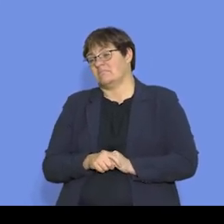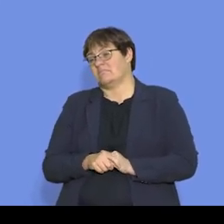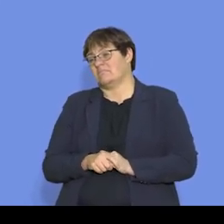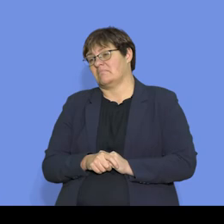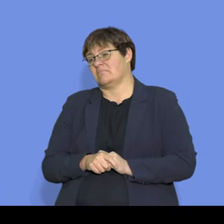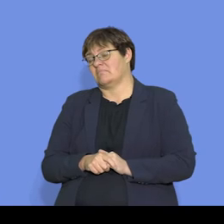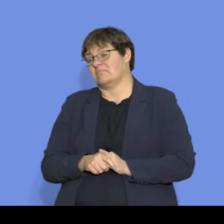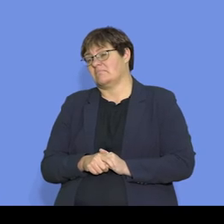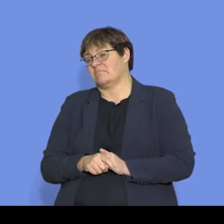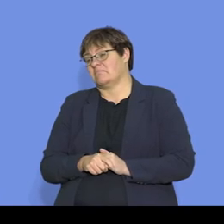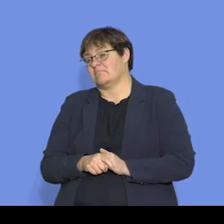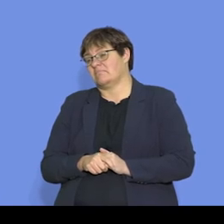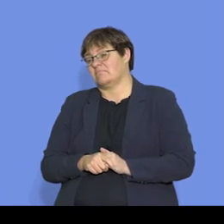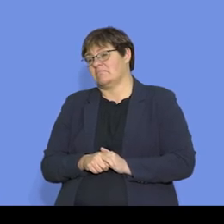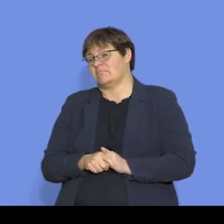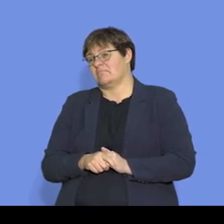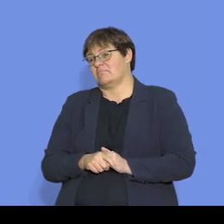Did I?